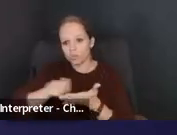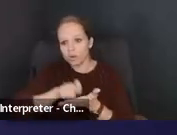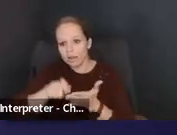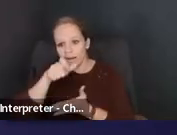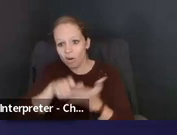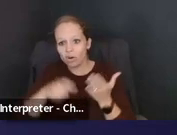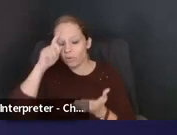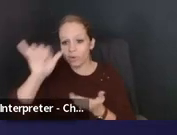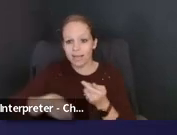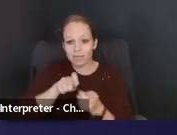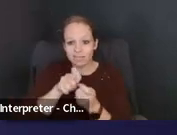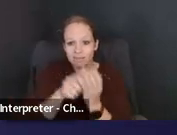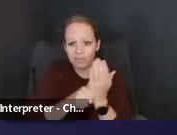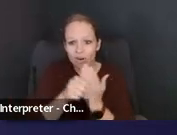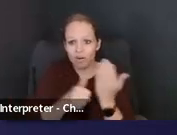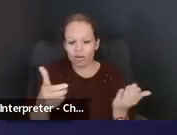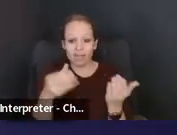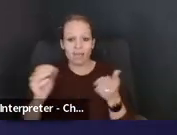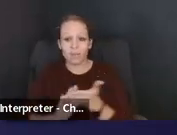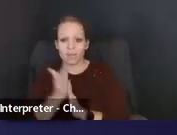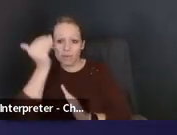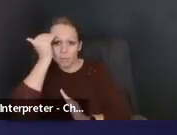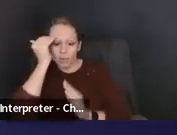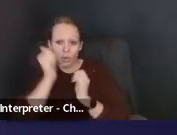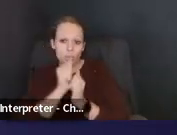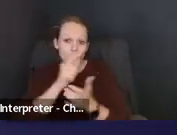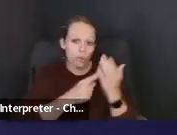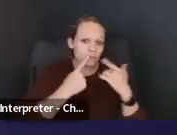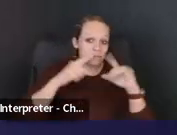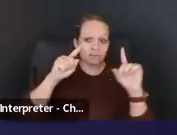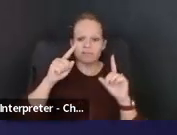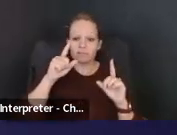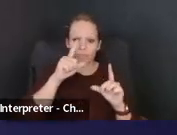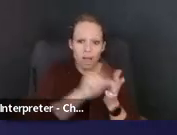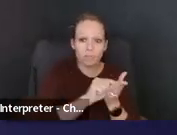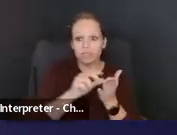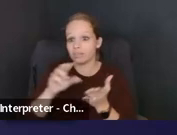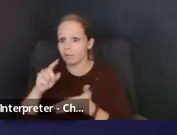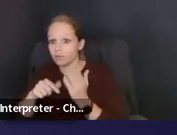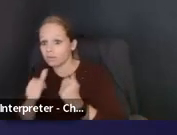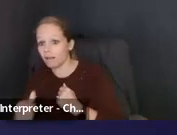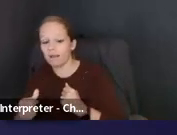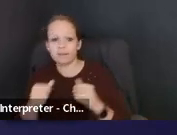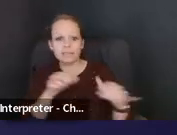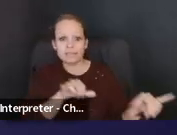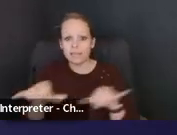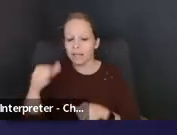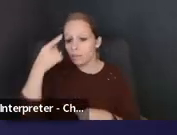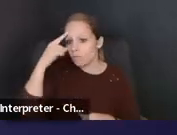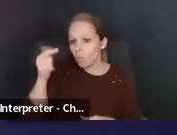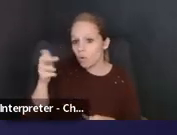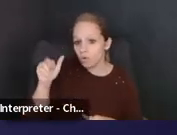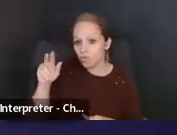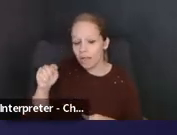to become familiar with what works and what ends up being published. Same is true in grants. Find out what elements lead to